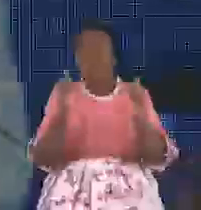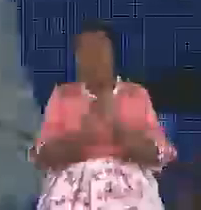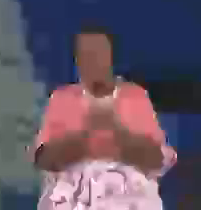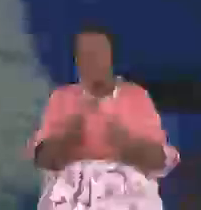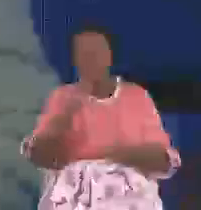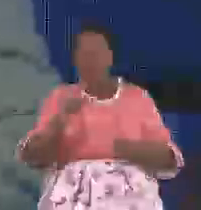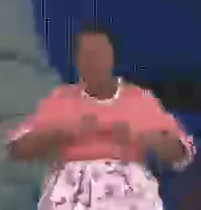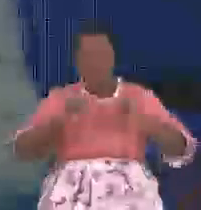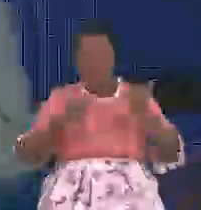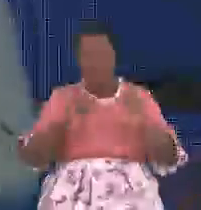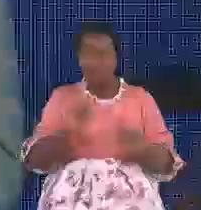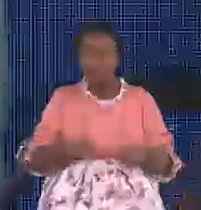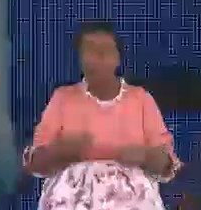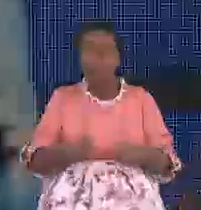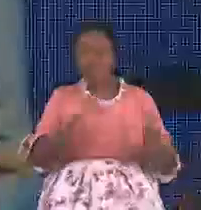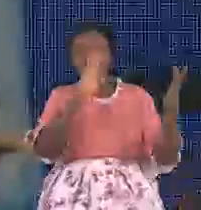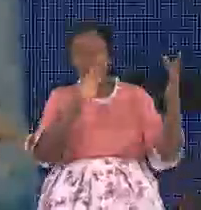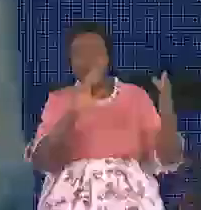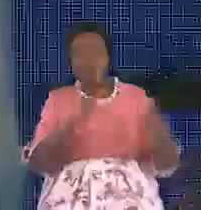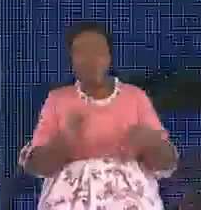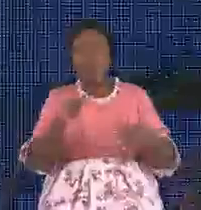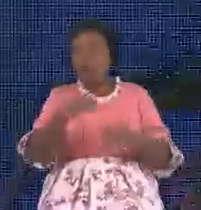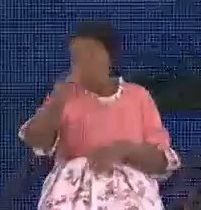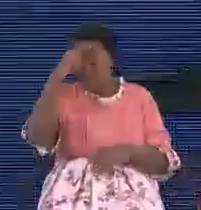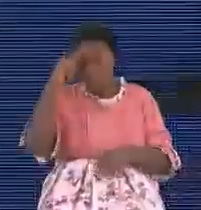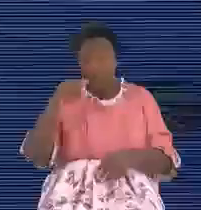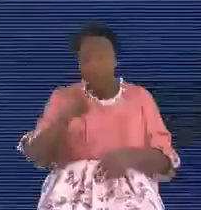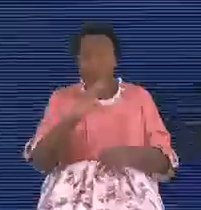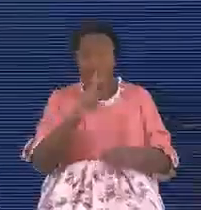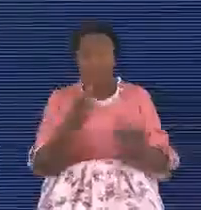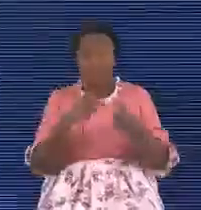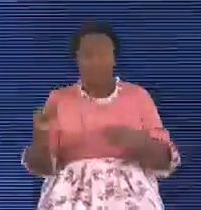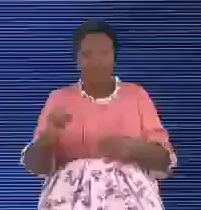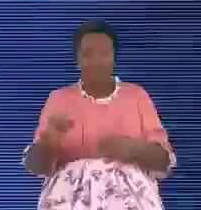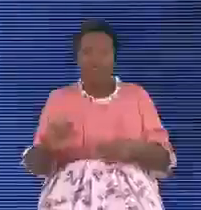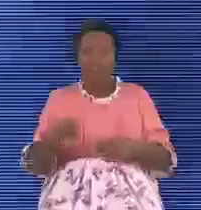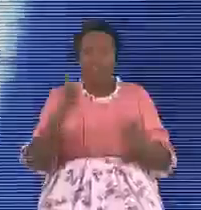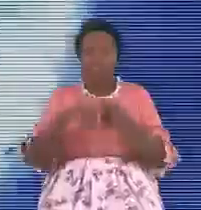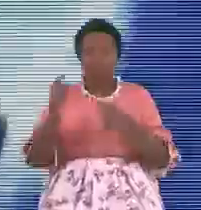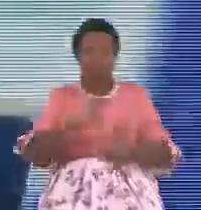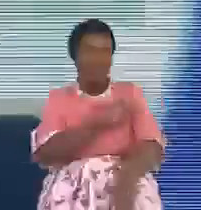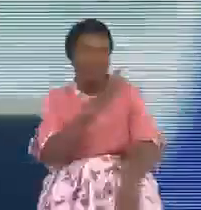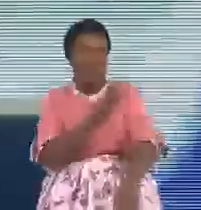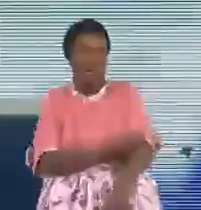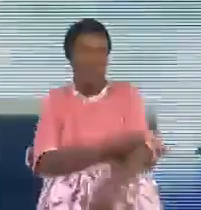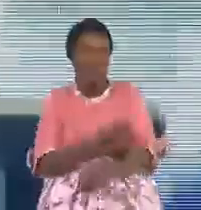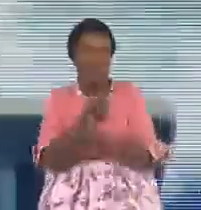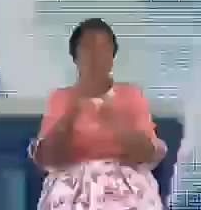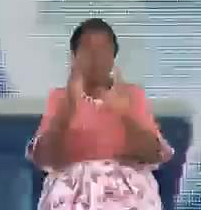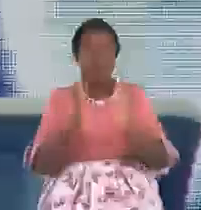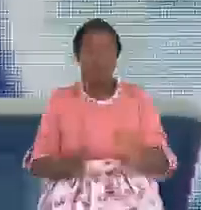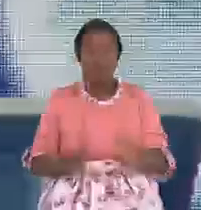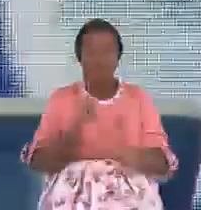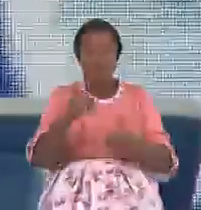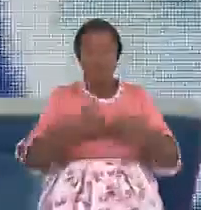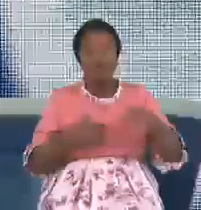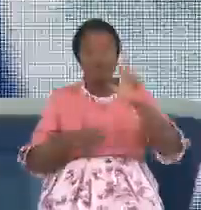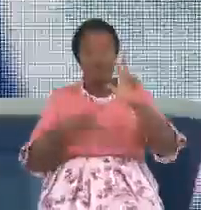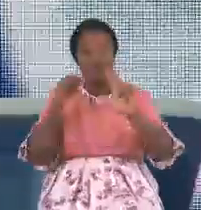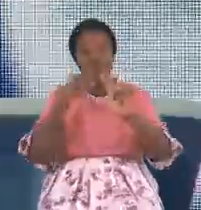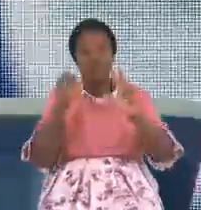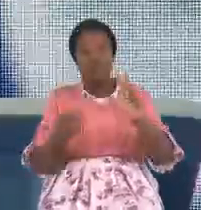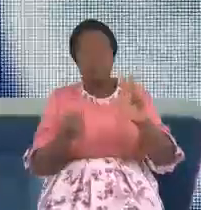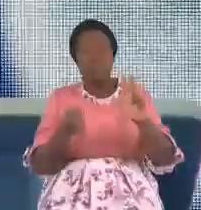expectation because you are coming to the mighty librator there are three things i'm going to show